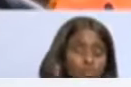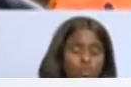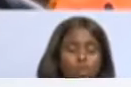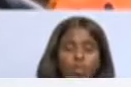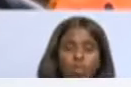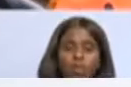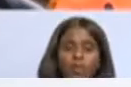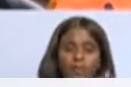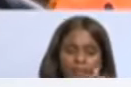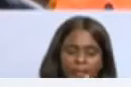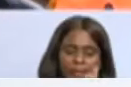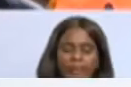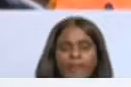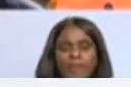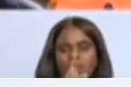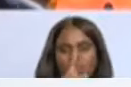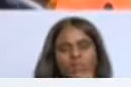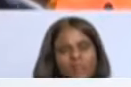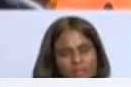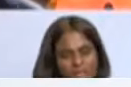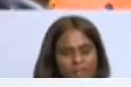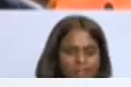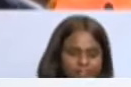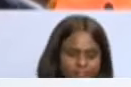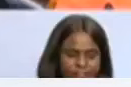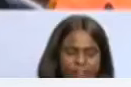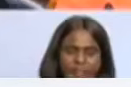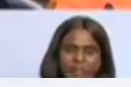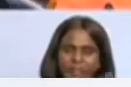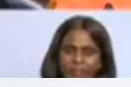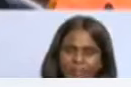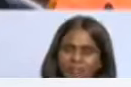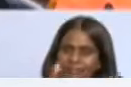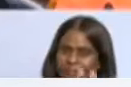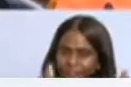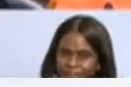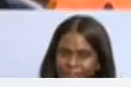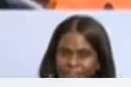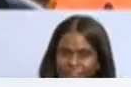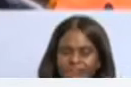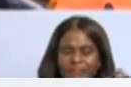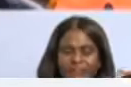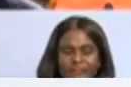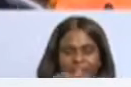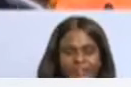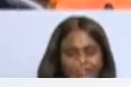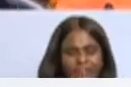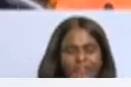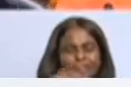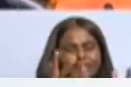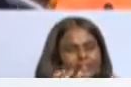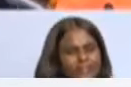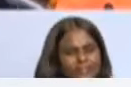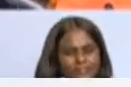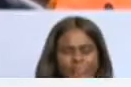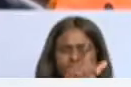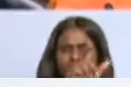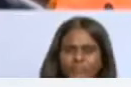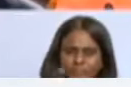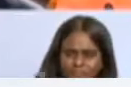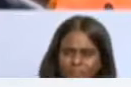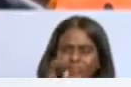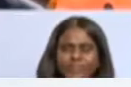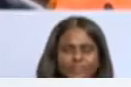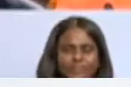that should ensure safety security of our areas, including unwanted individuals operating in